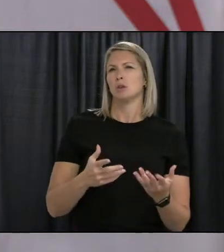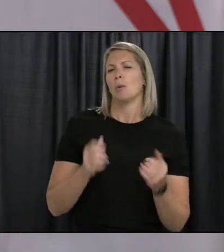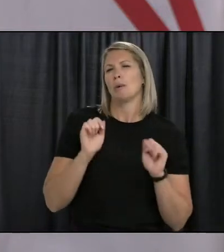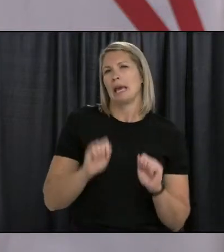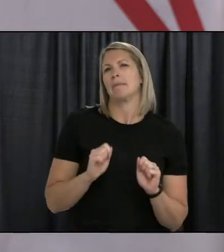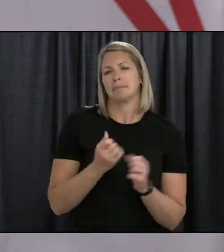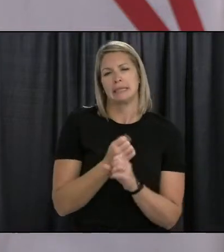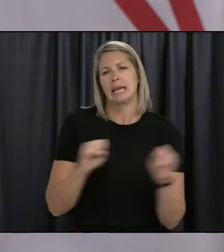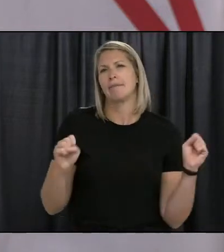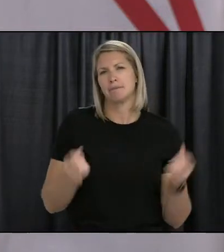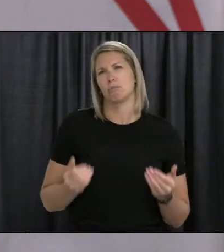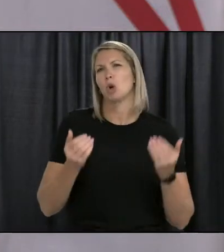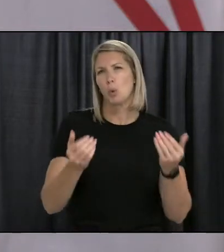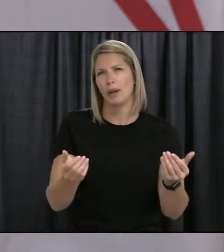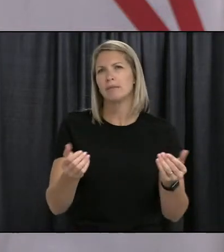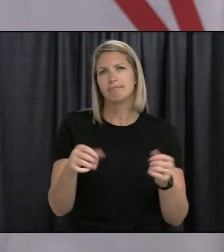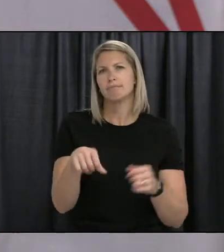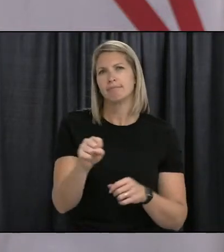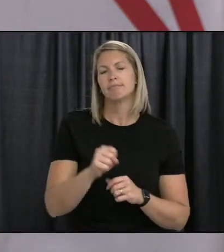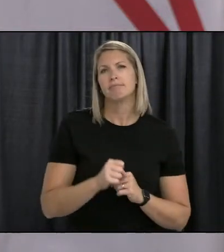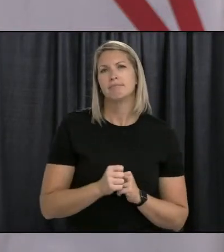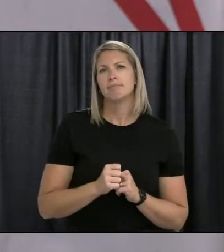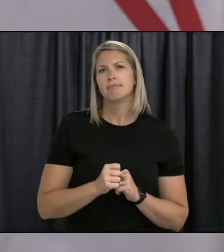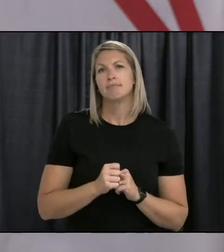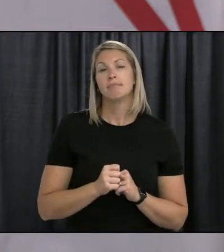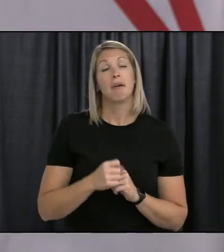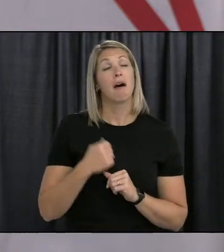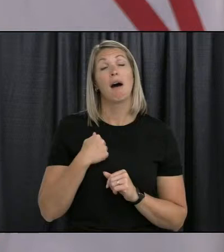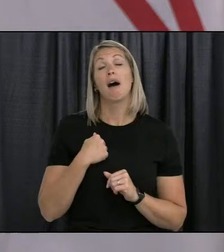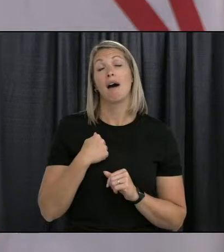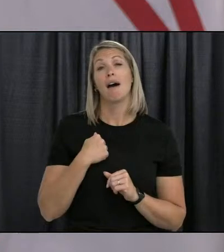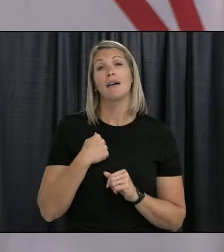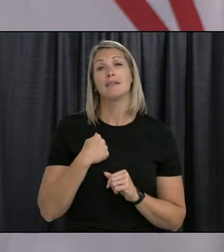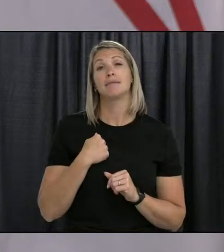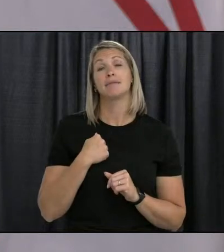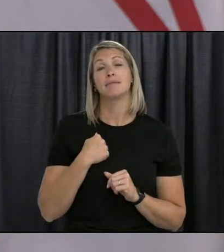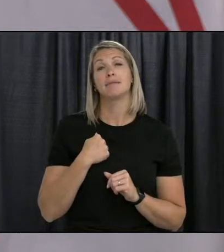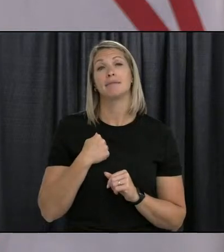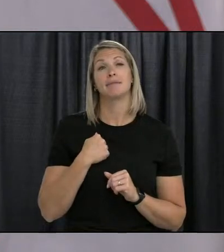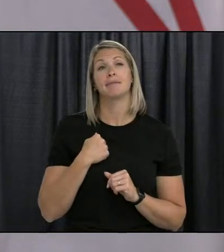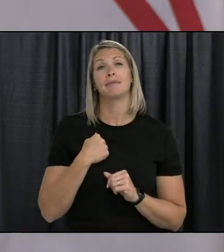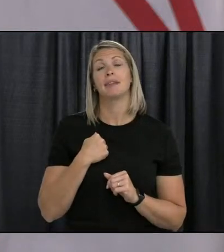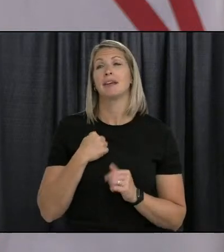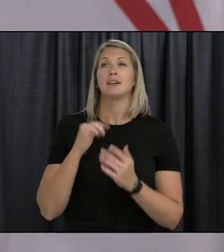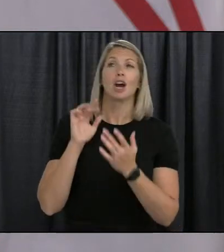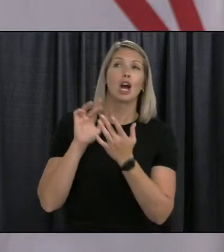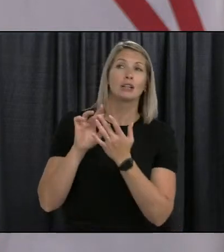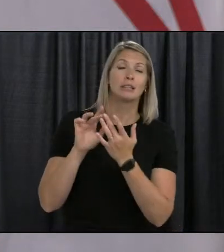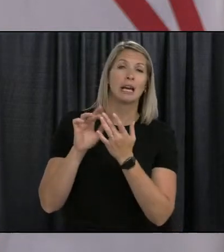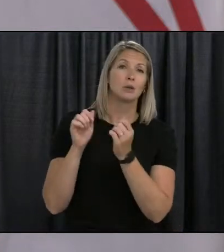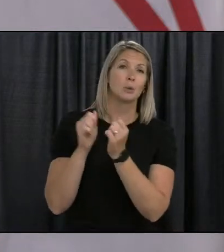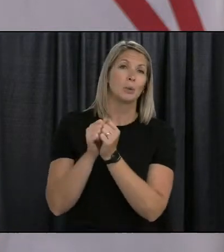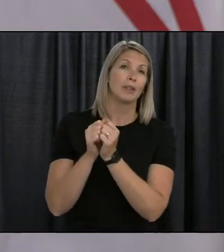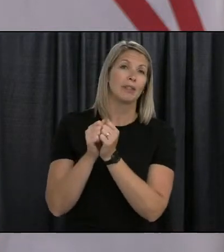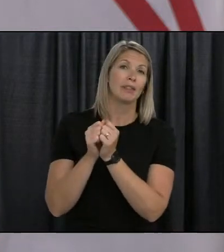done safely. And I expect, we've certainly been in contact with the